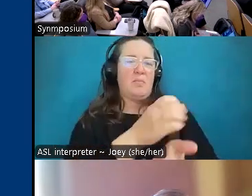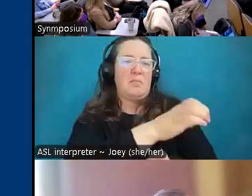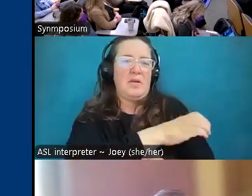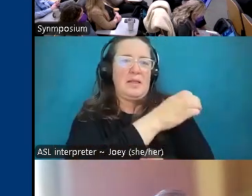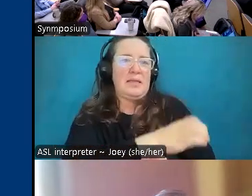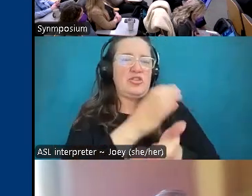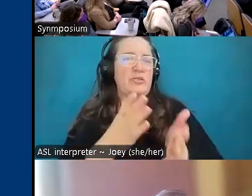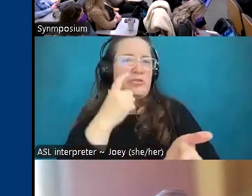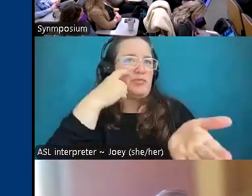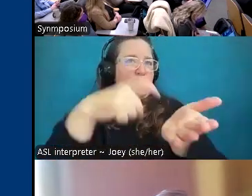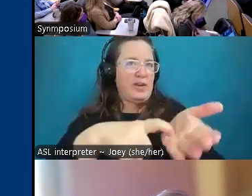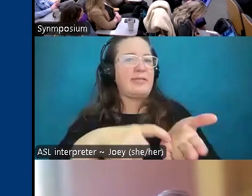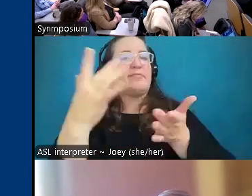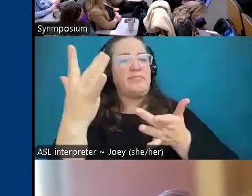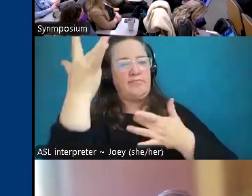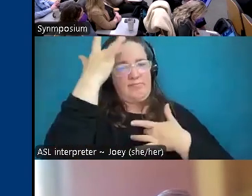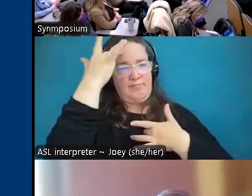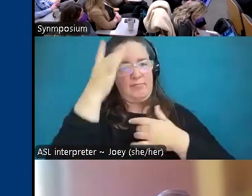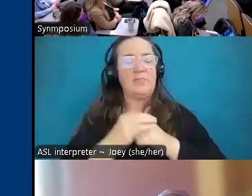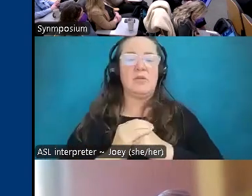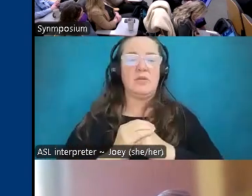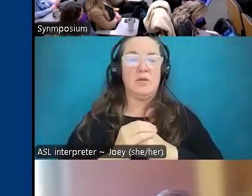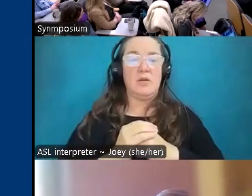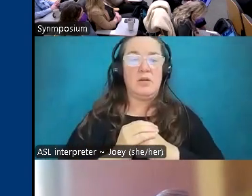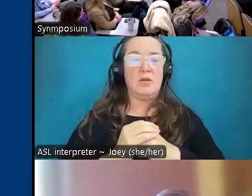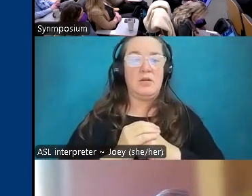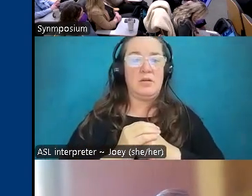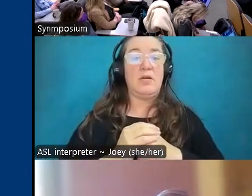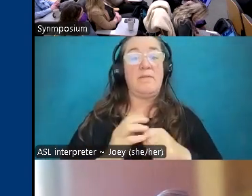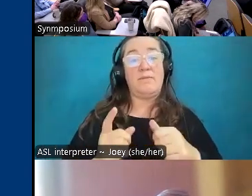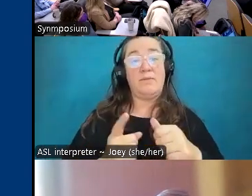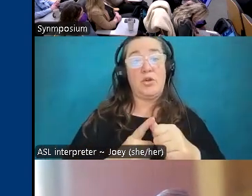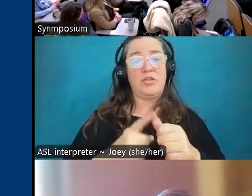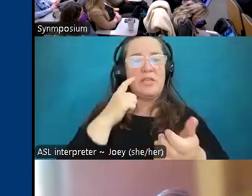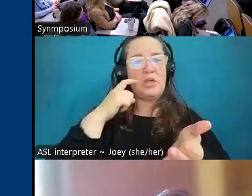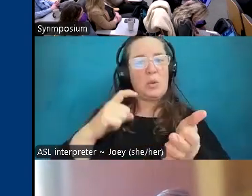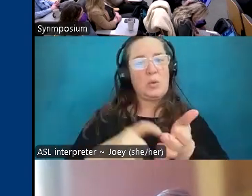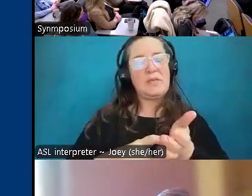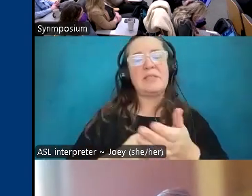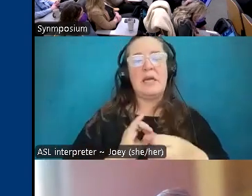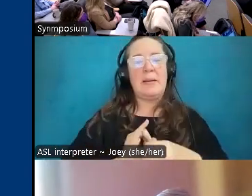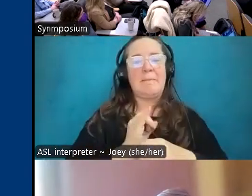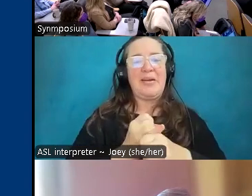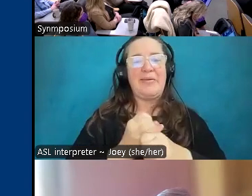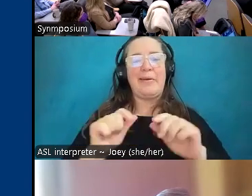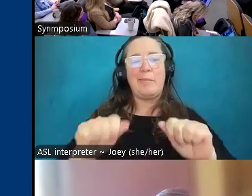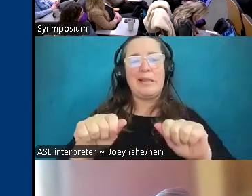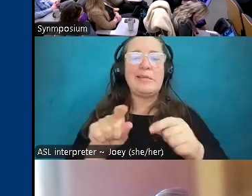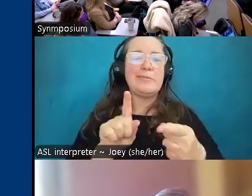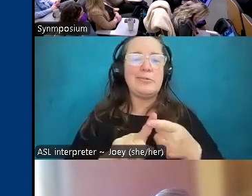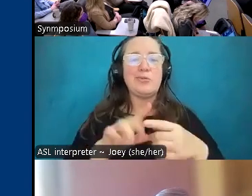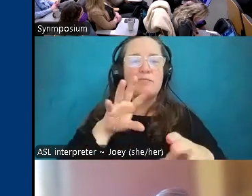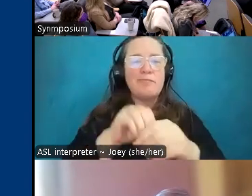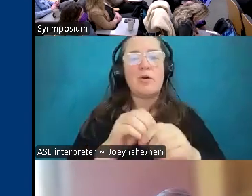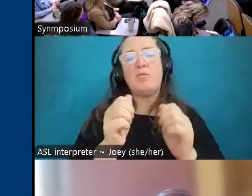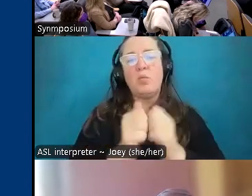The first that they came up with is impaired ability to engage in pre-illness activities for at least 6